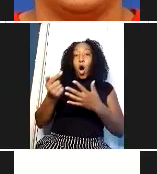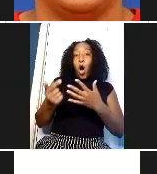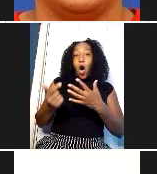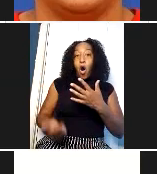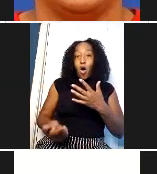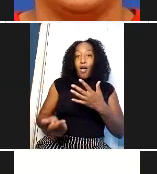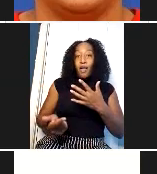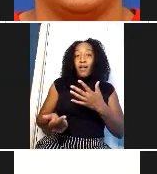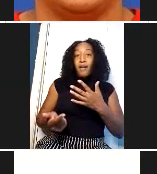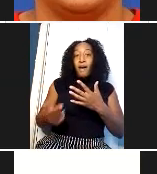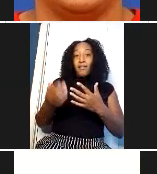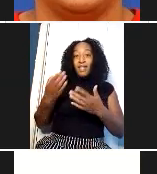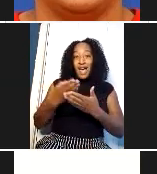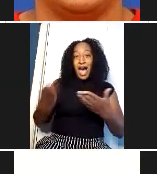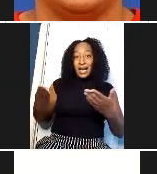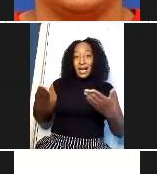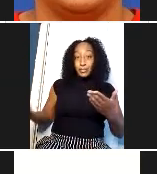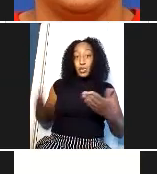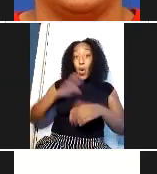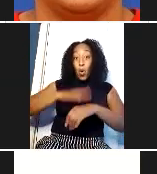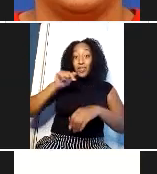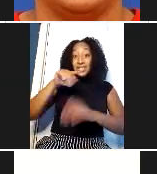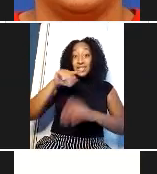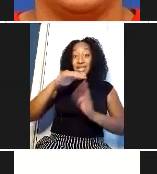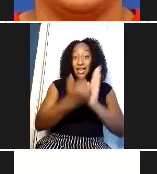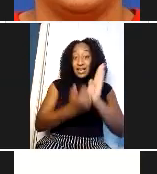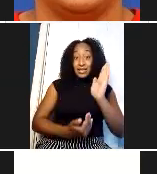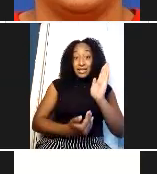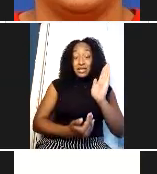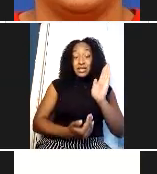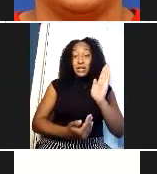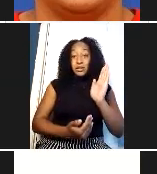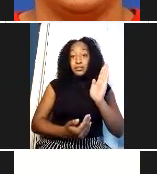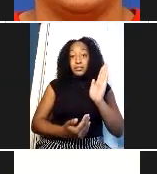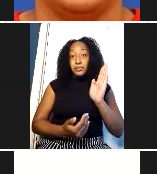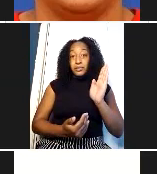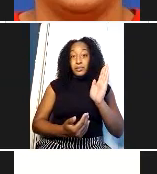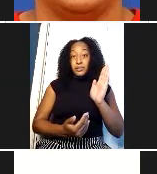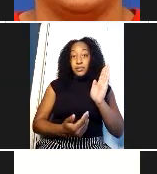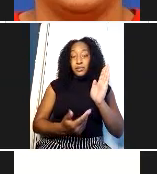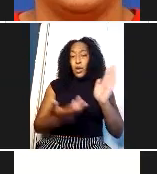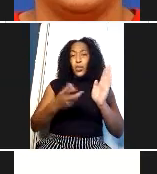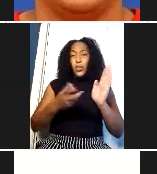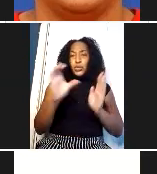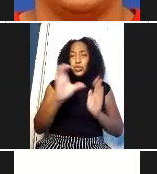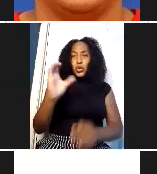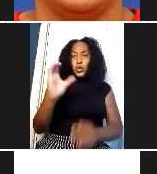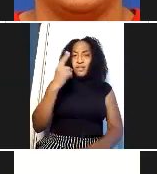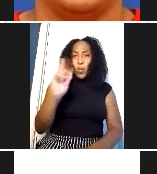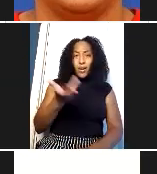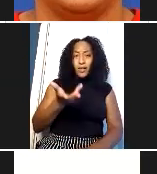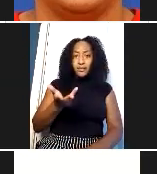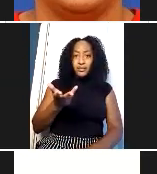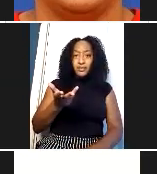I don't know, mine's not fully popping up. It might be my, I don't know, it might. So what are you looking for? I was just